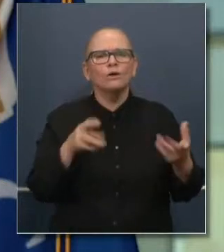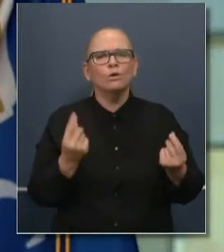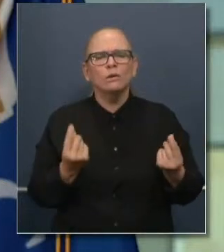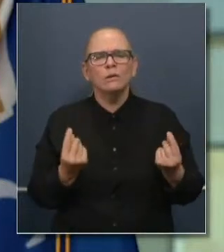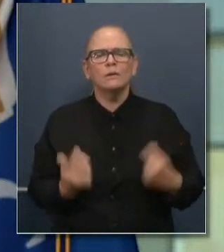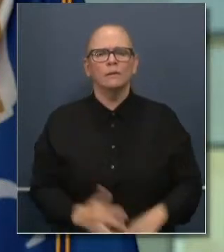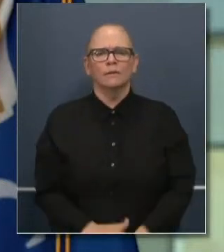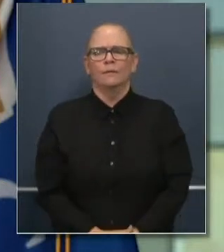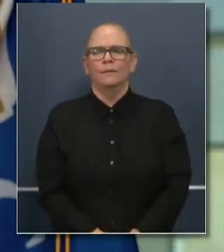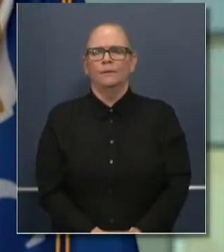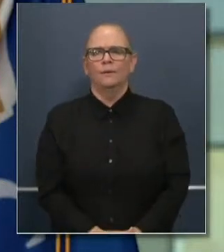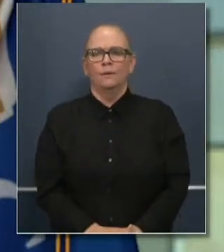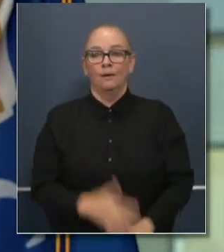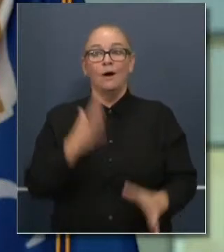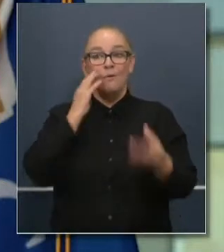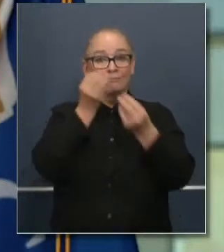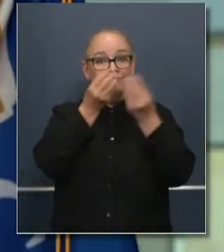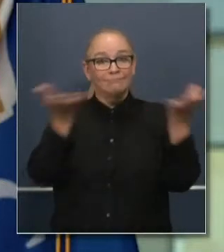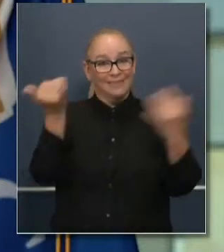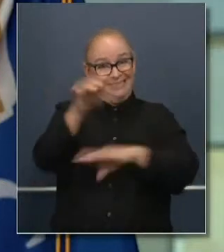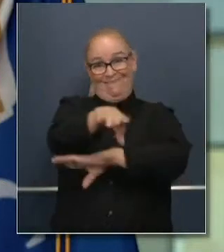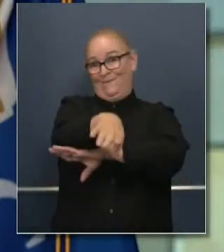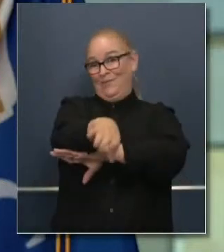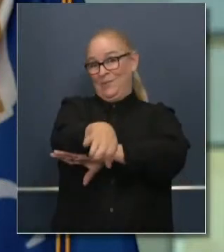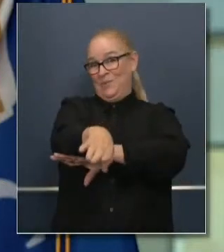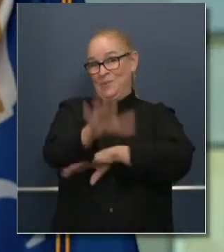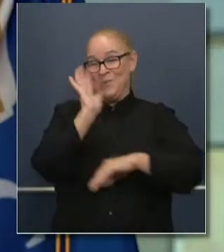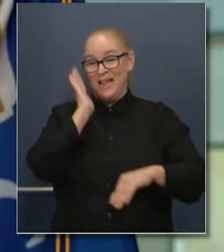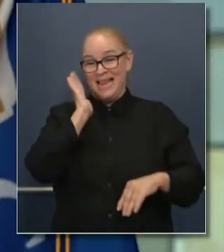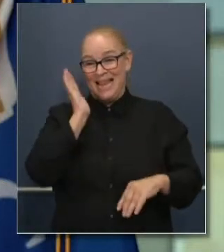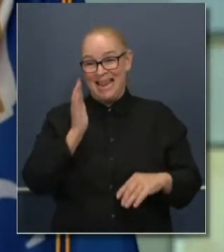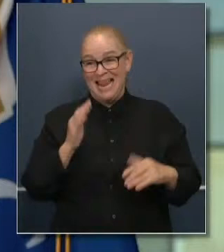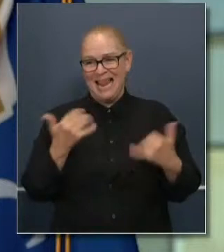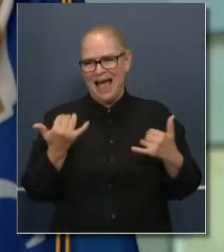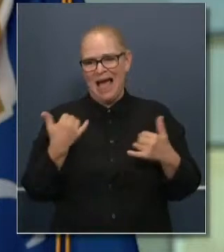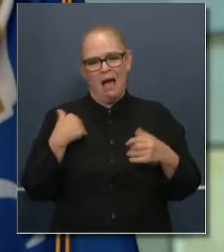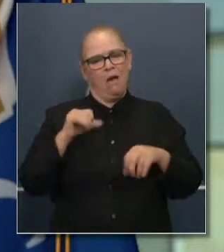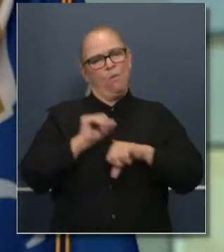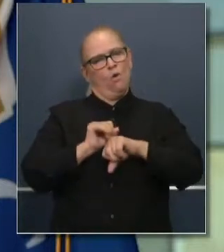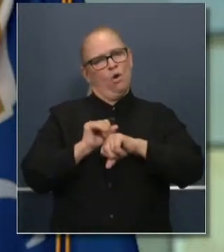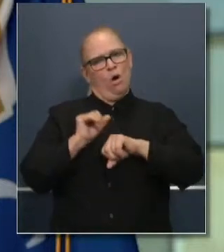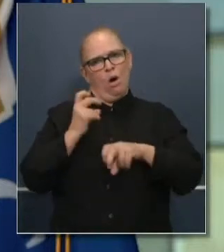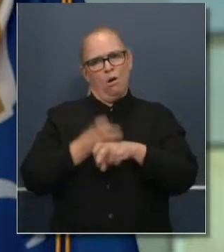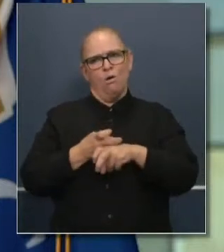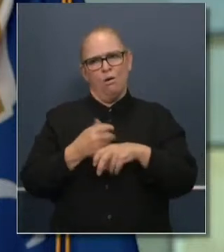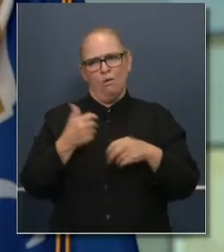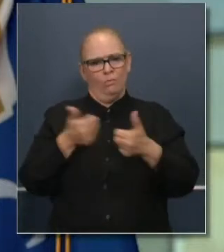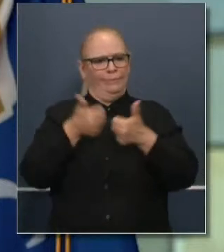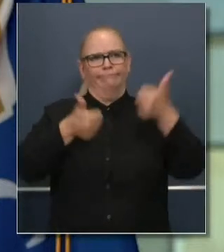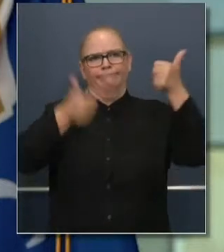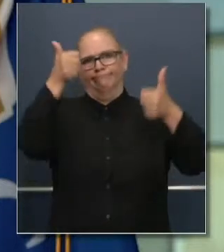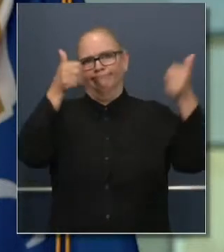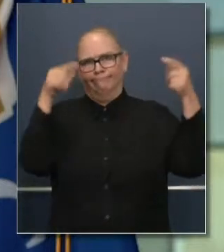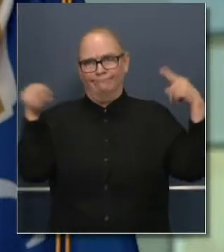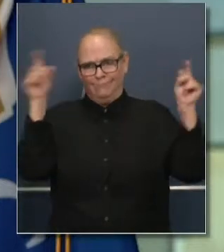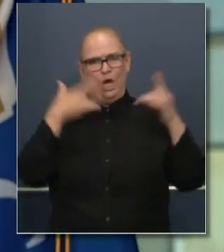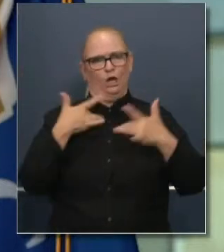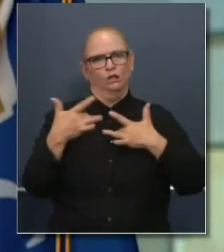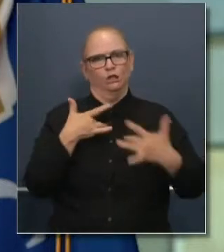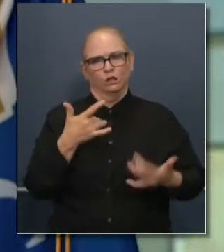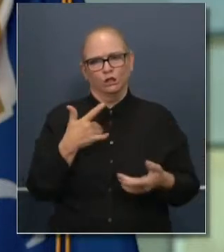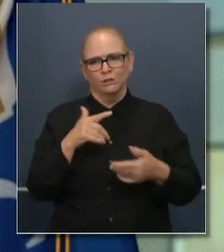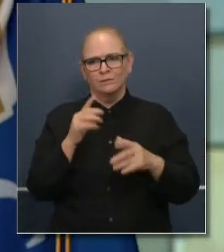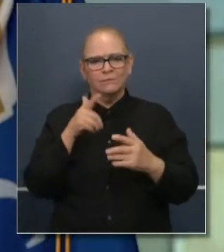closely with many of those same officials that expressed concern. We have been engaged in a very